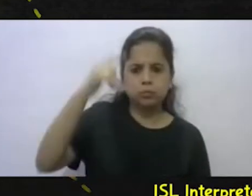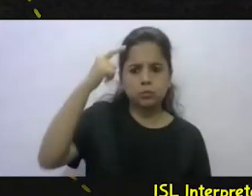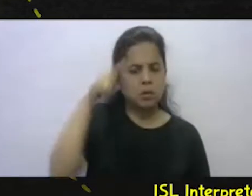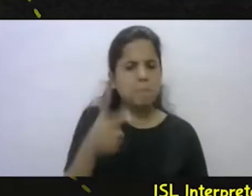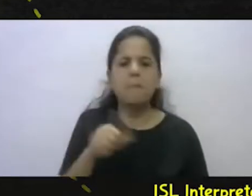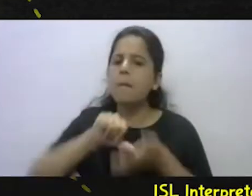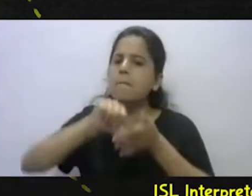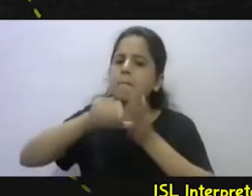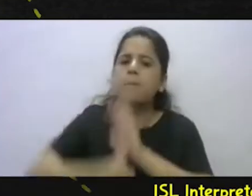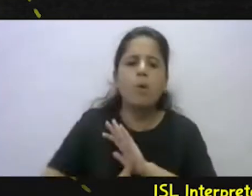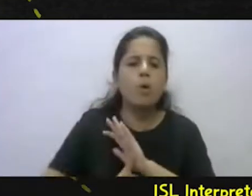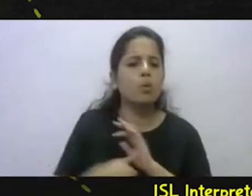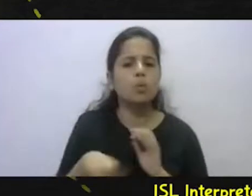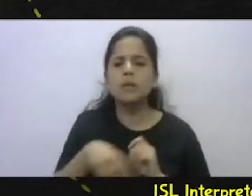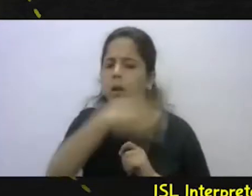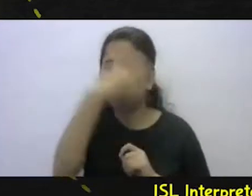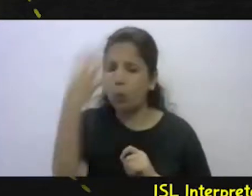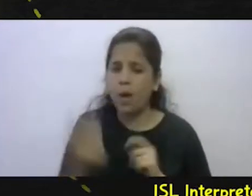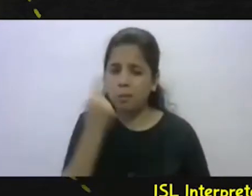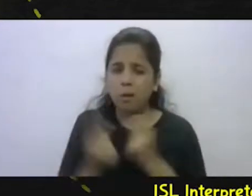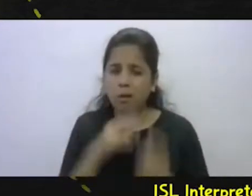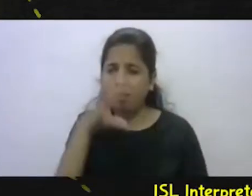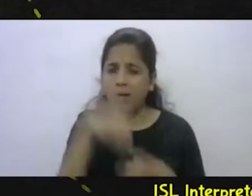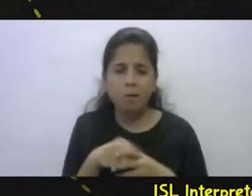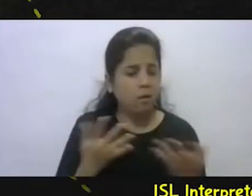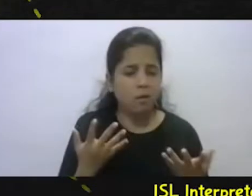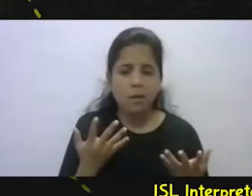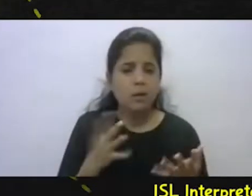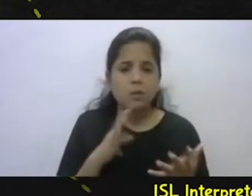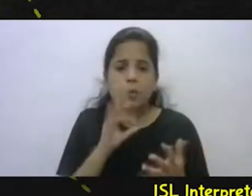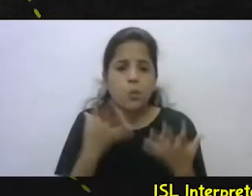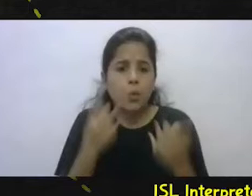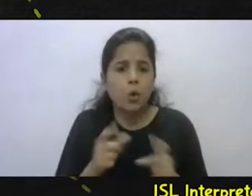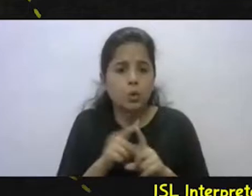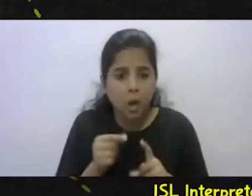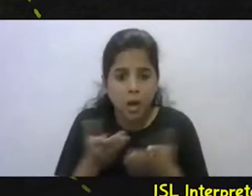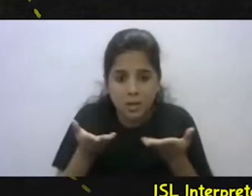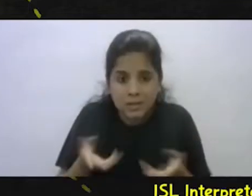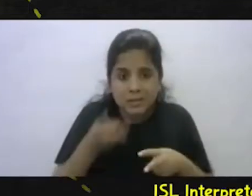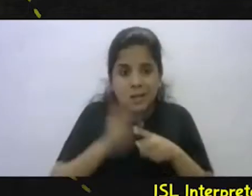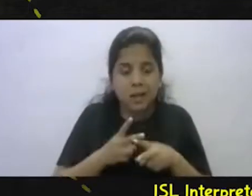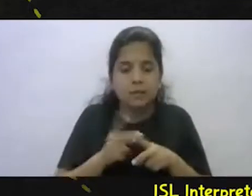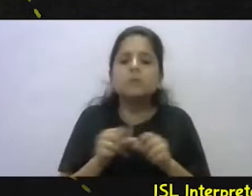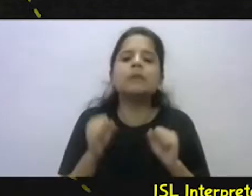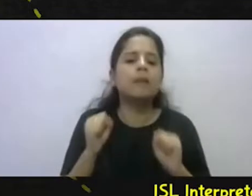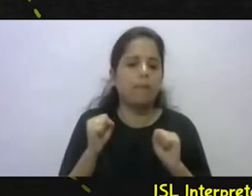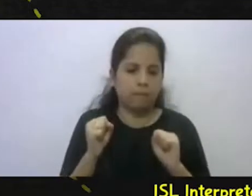impossible to be queer and in politics, that there really was a space for me to exist here as well. And going around